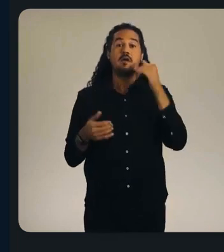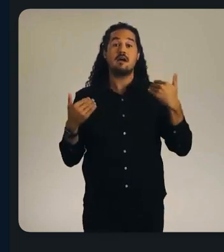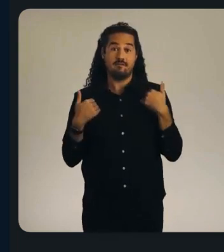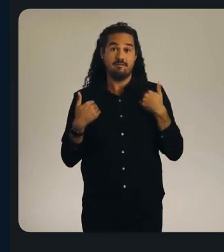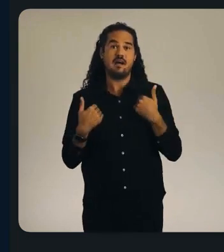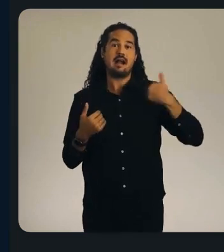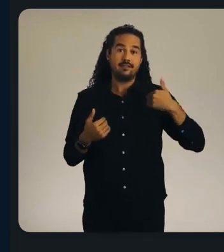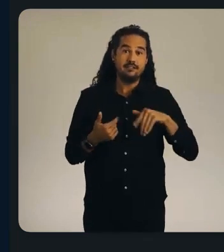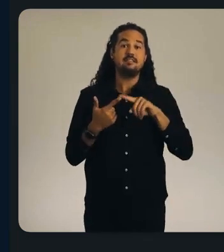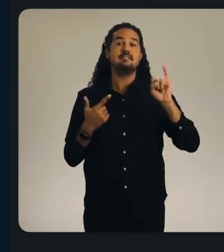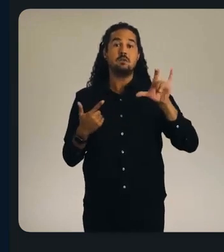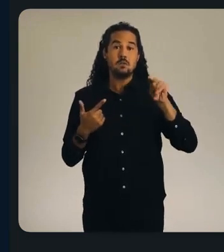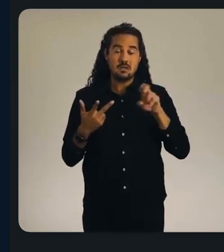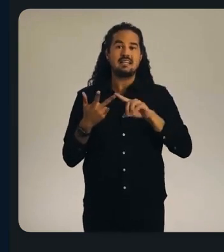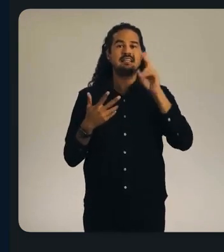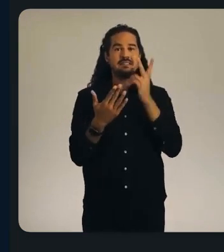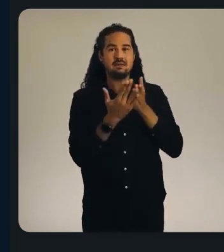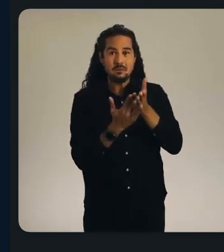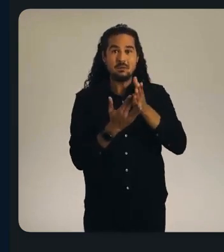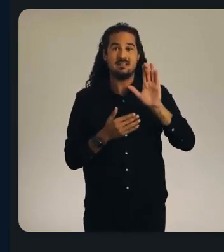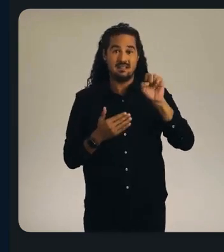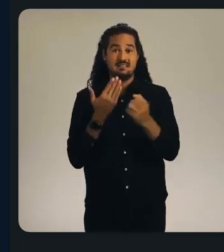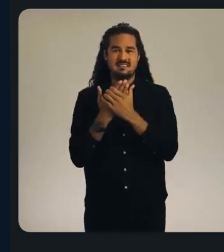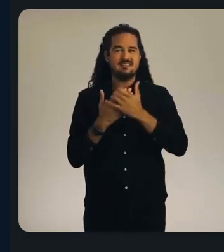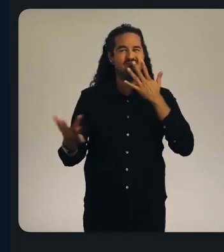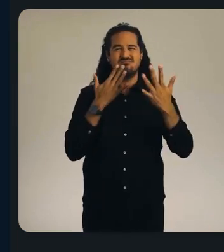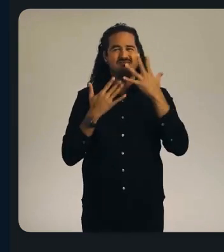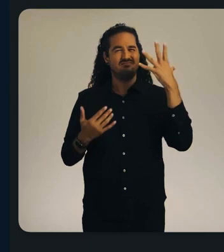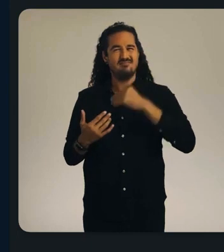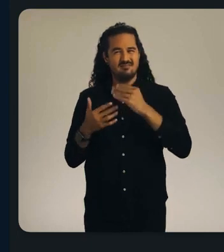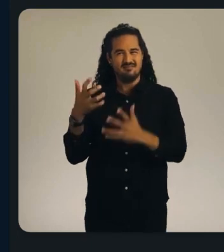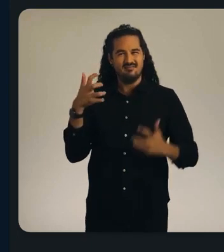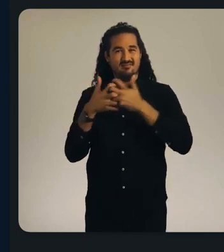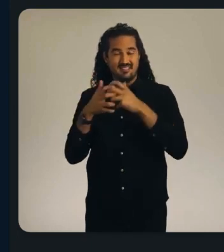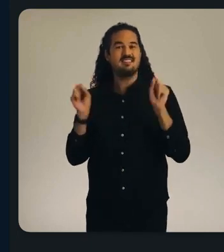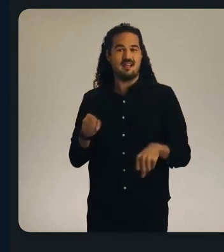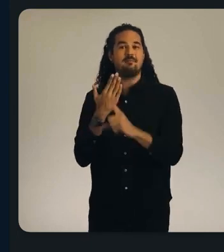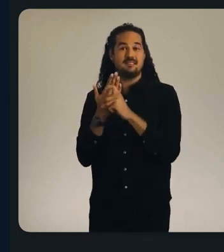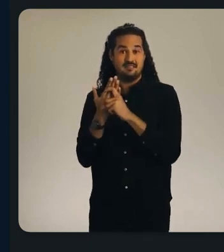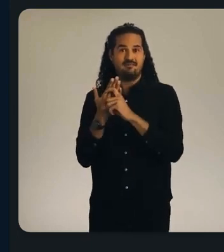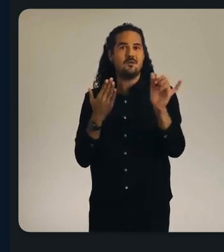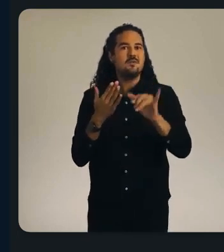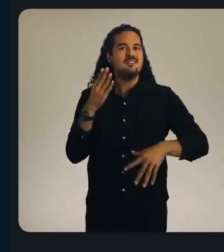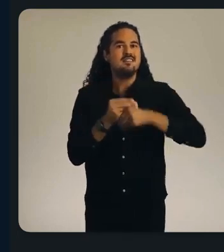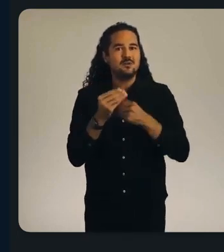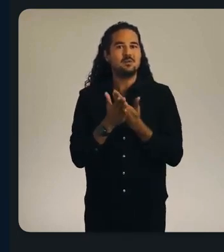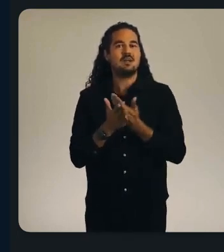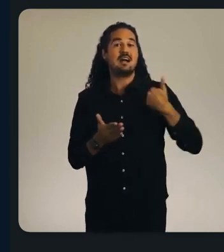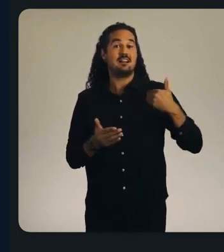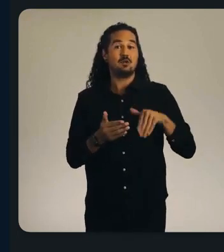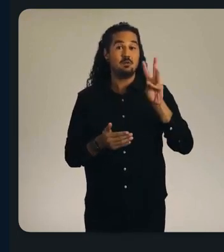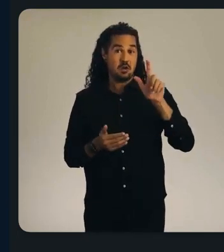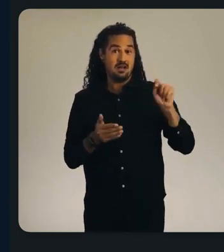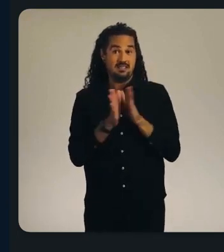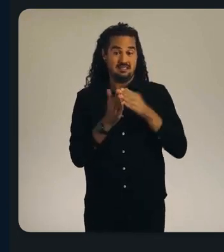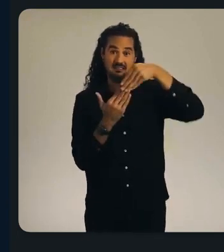leather, silicone, and clear cases in stunning new colors and engineered to work perfectly with MagSafe. We also have a new MagSafe leather wallet that supports Find